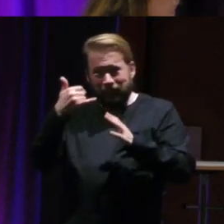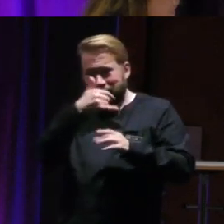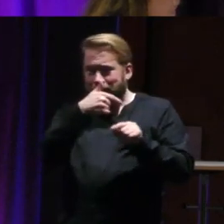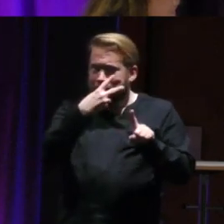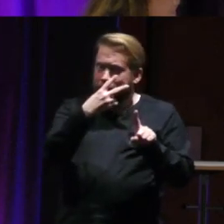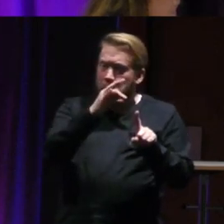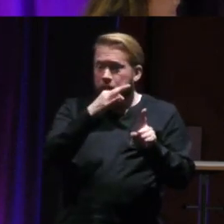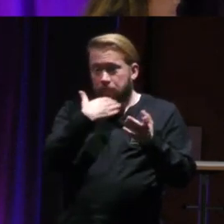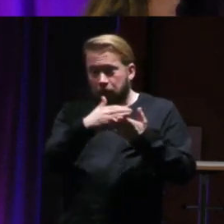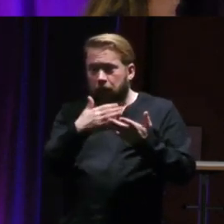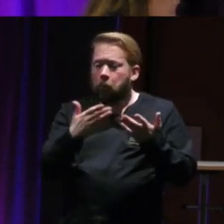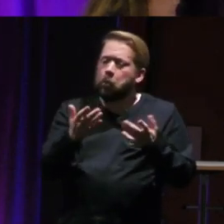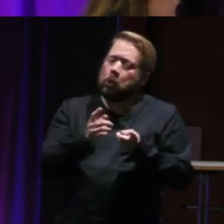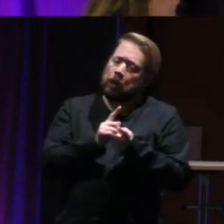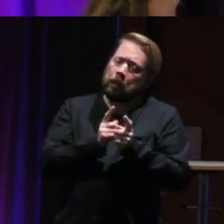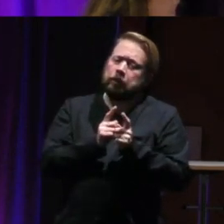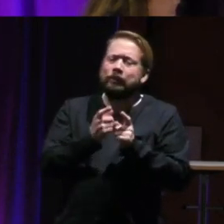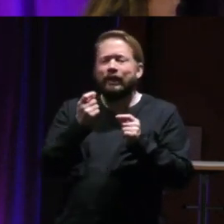became bigger